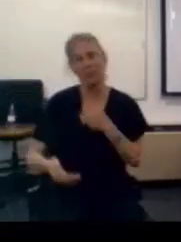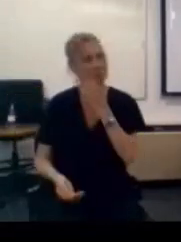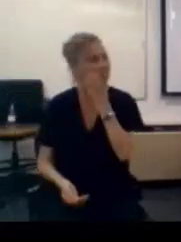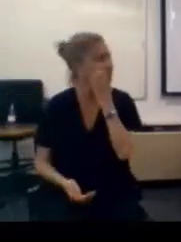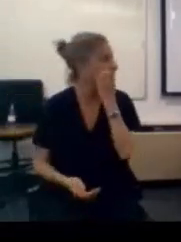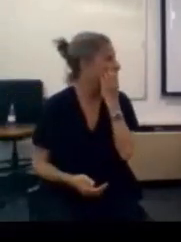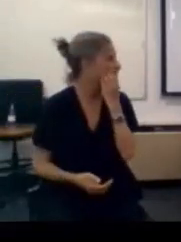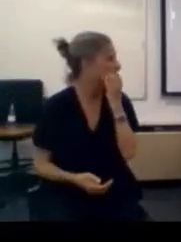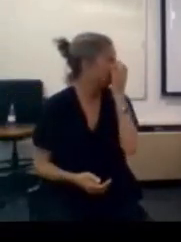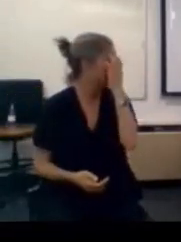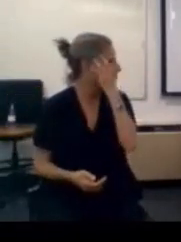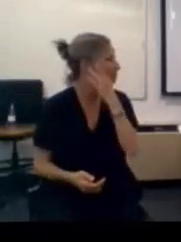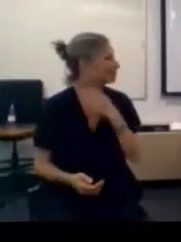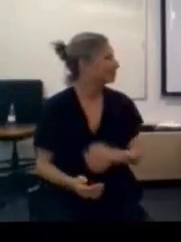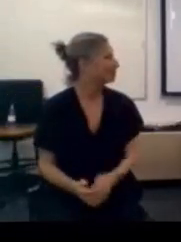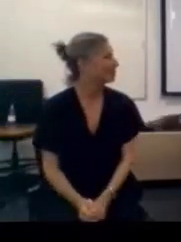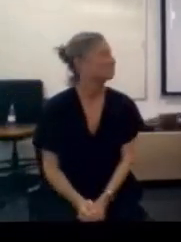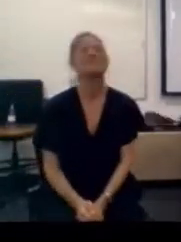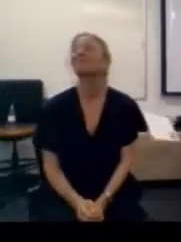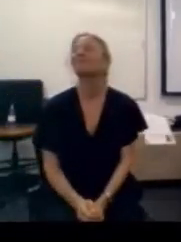Thank you.